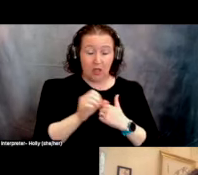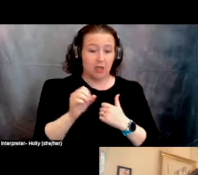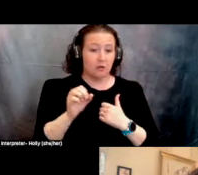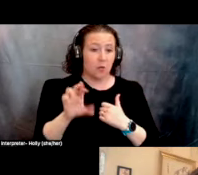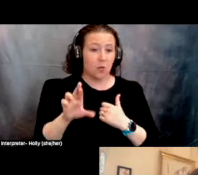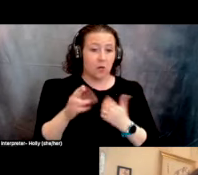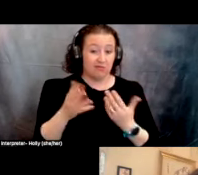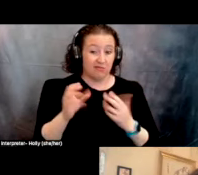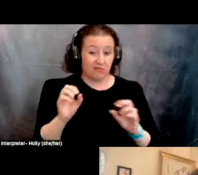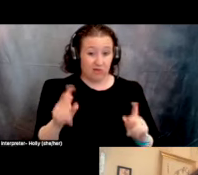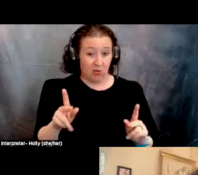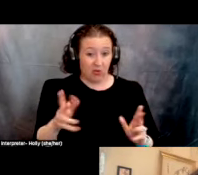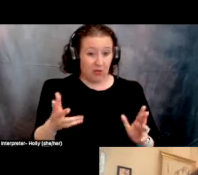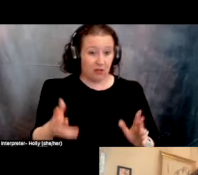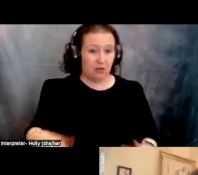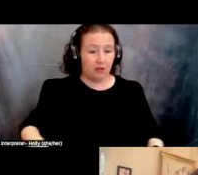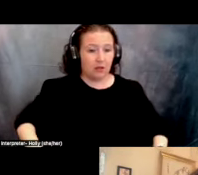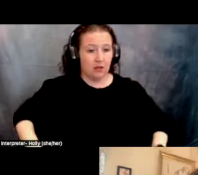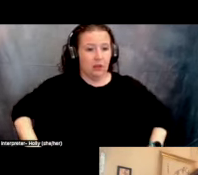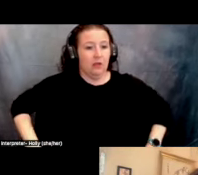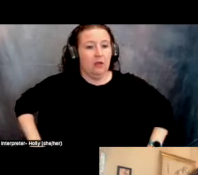okay.